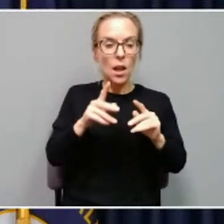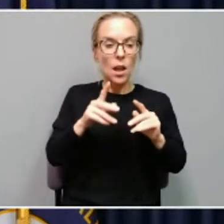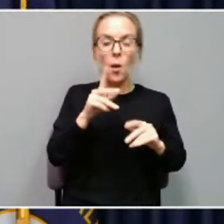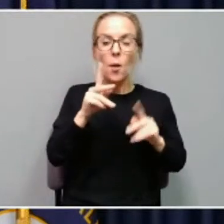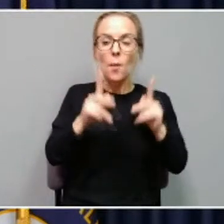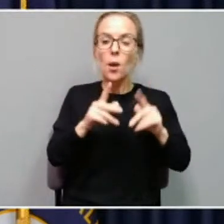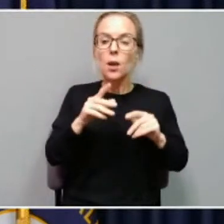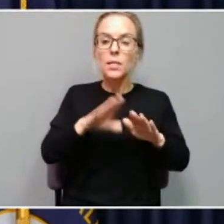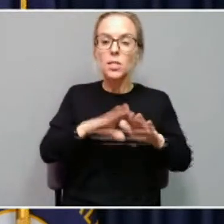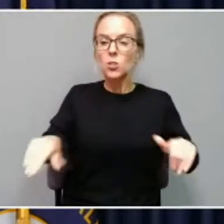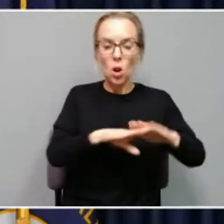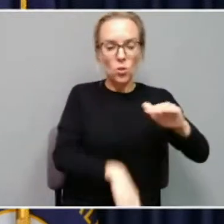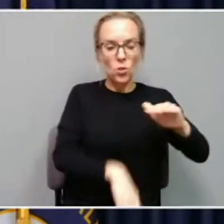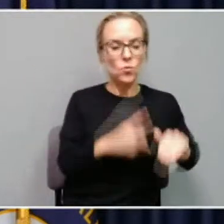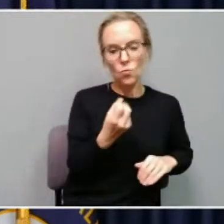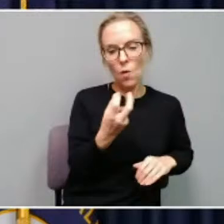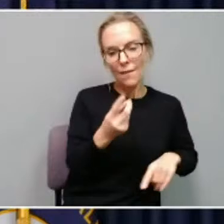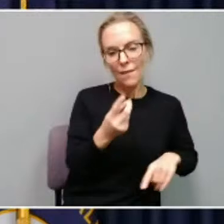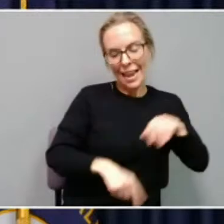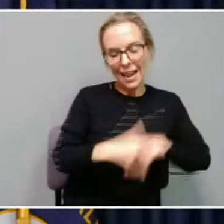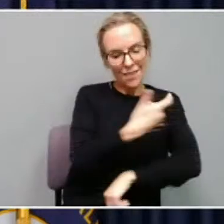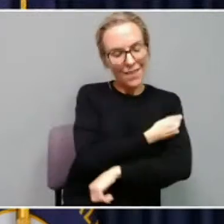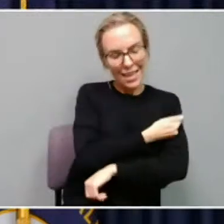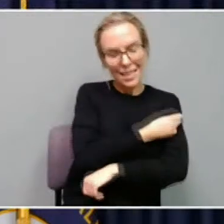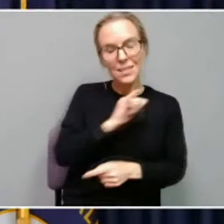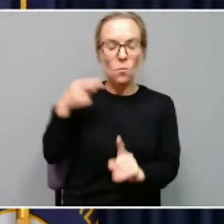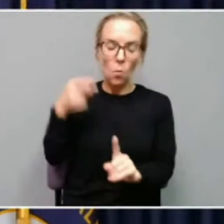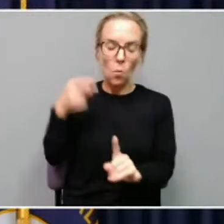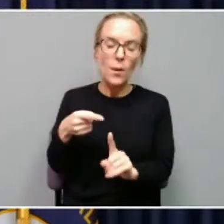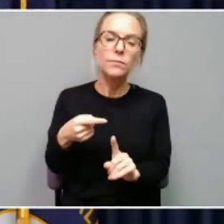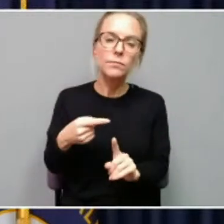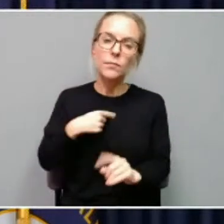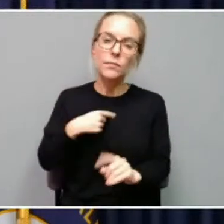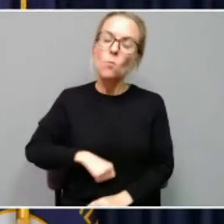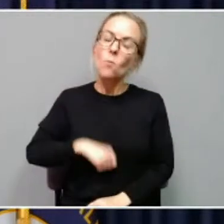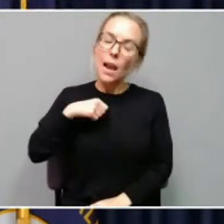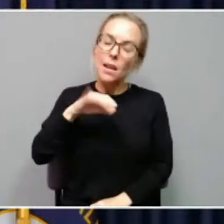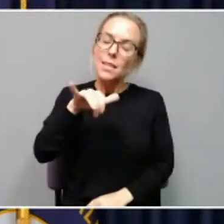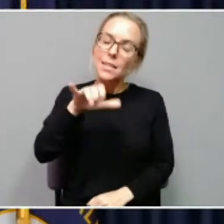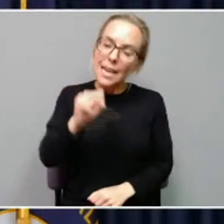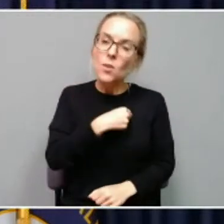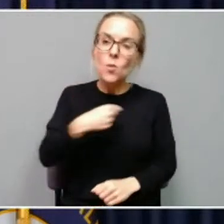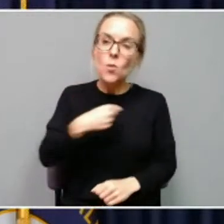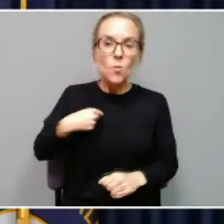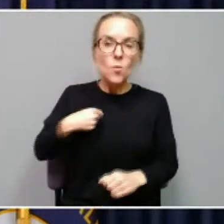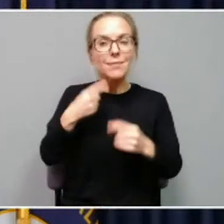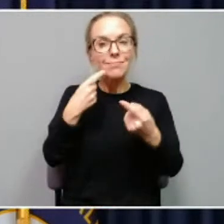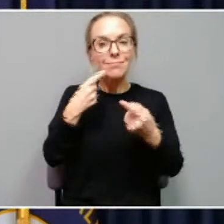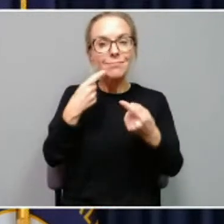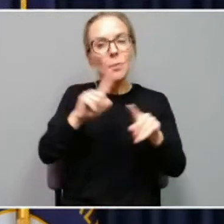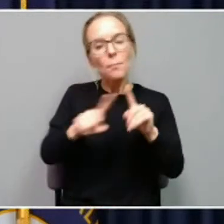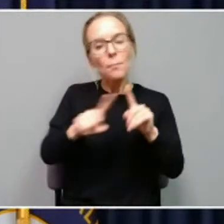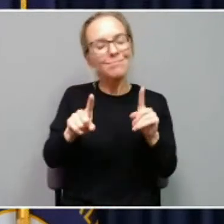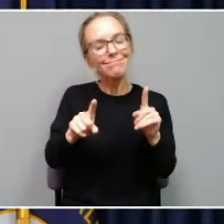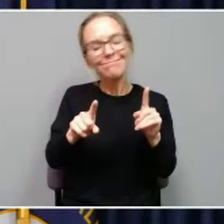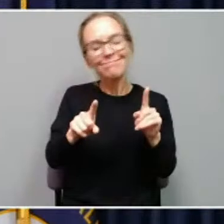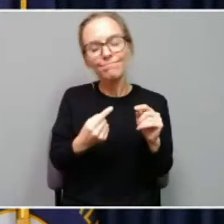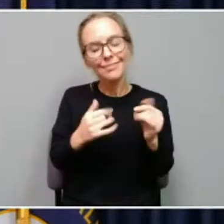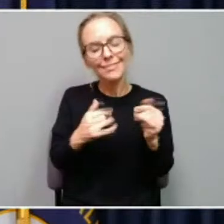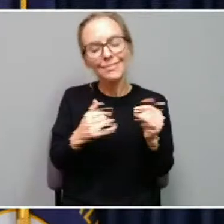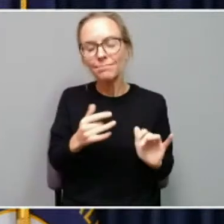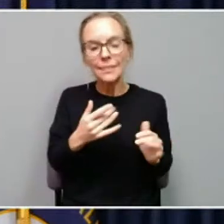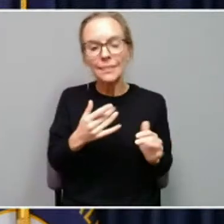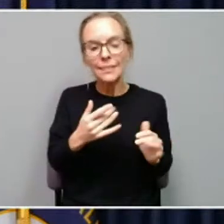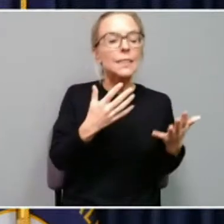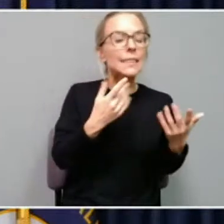a point that I'm proud we reached, but it's really bittersweet. If we'd reached 2.5 million when we